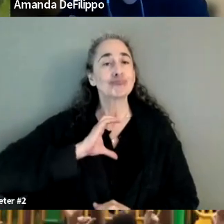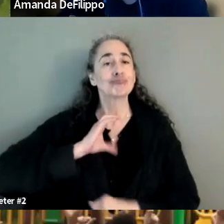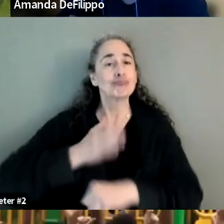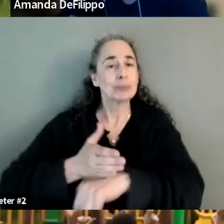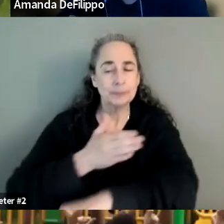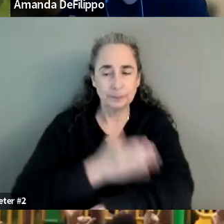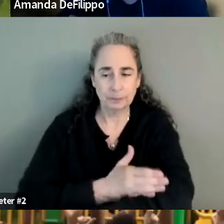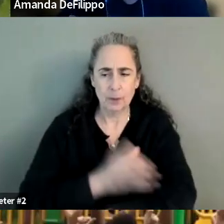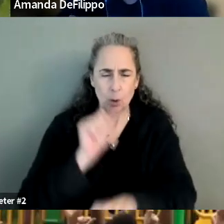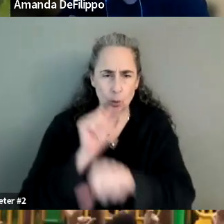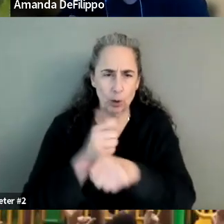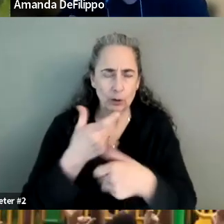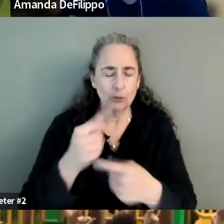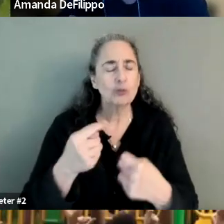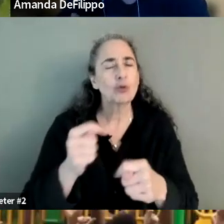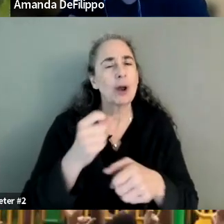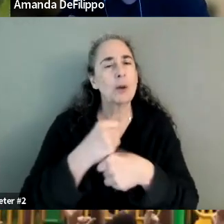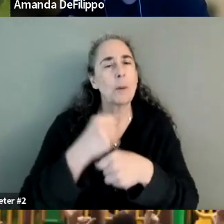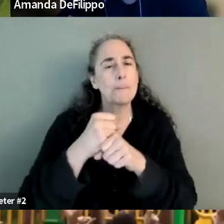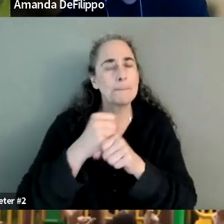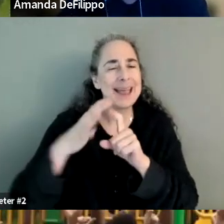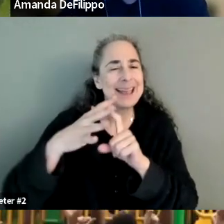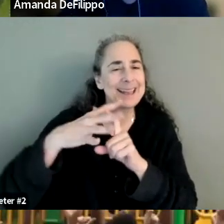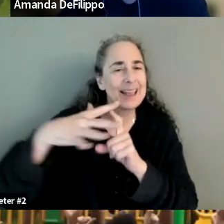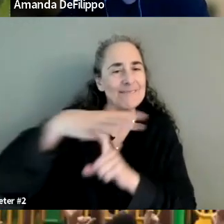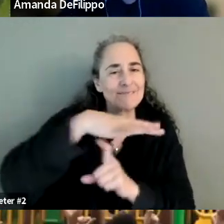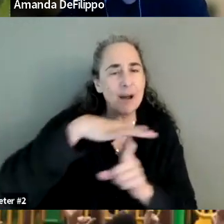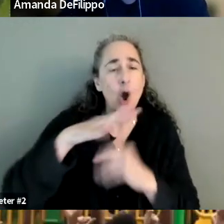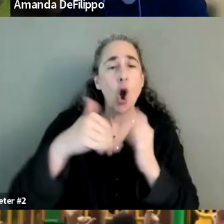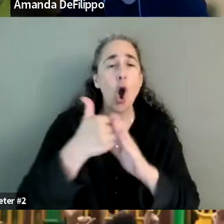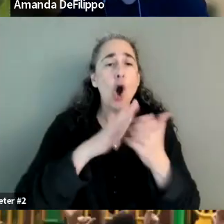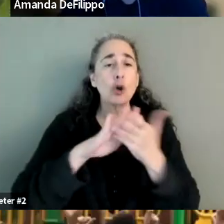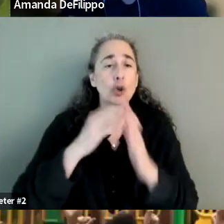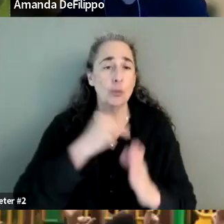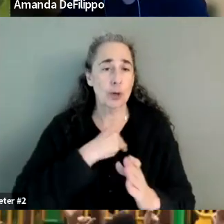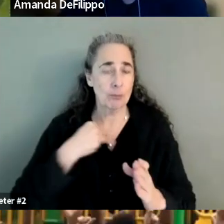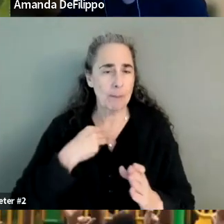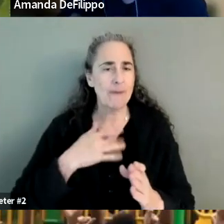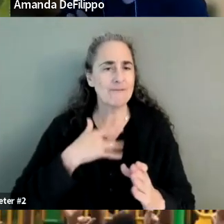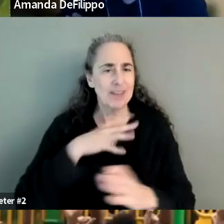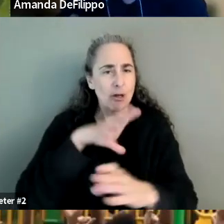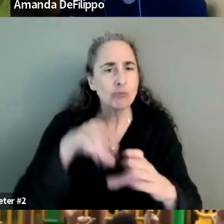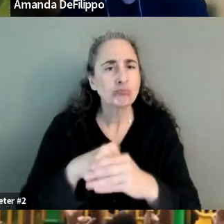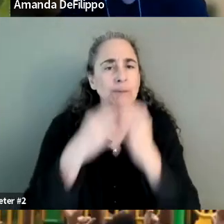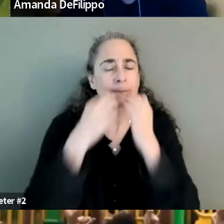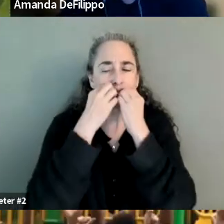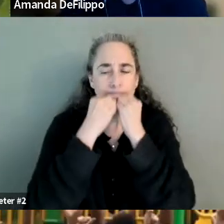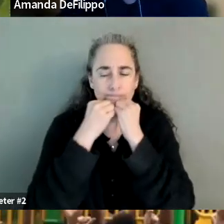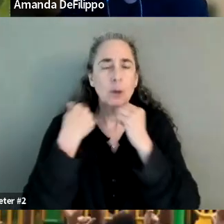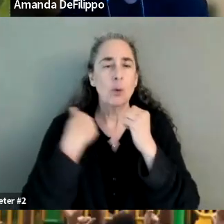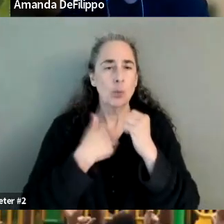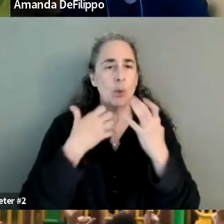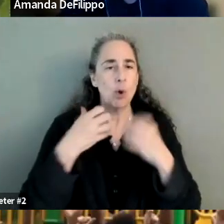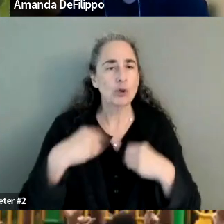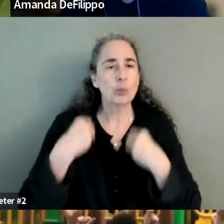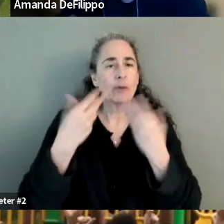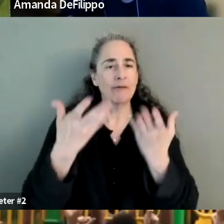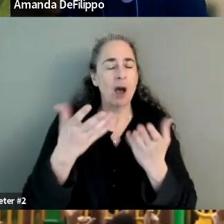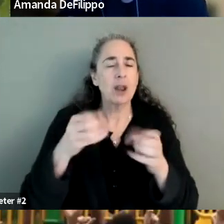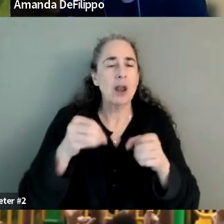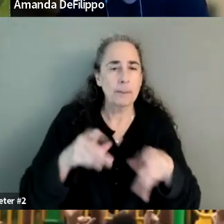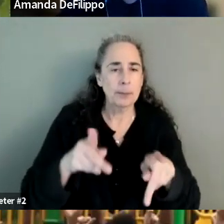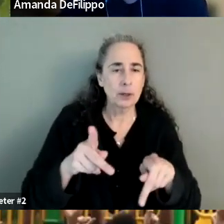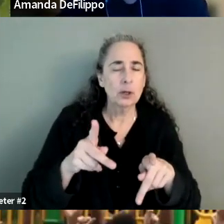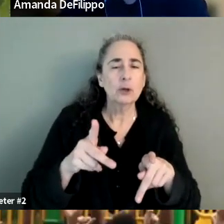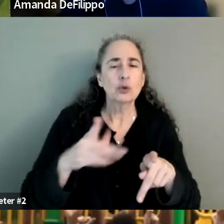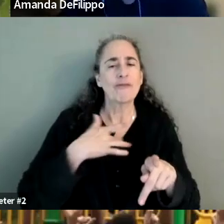to try to create these environments where all community members feel included and valued. and we really want to provide opportunities to build a